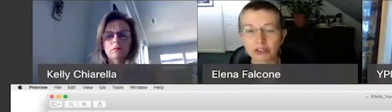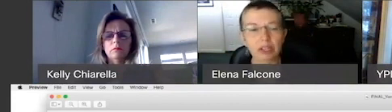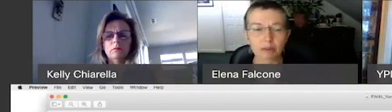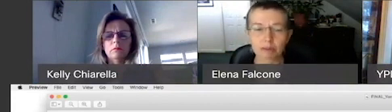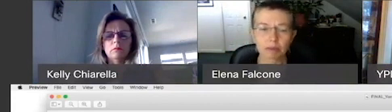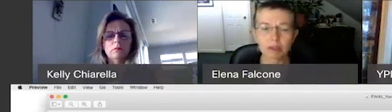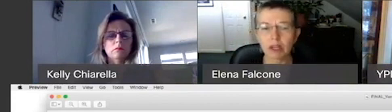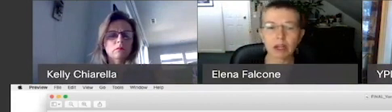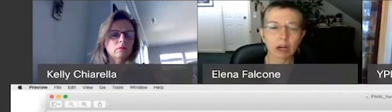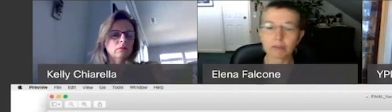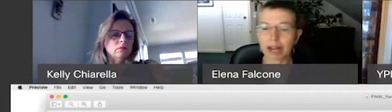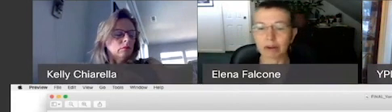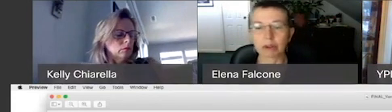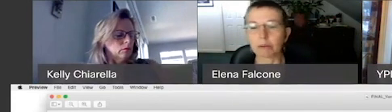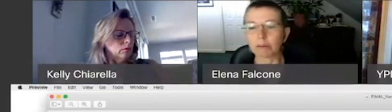housing laws,